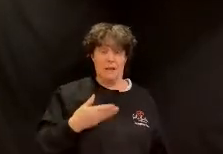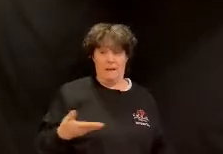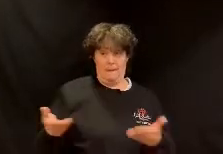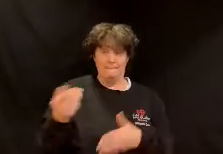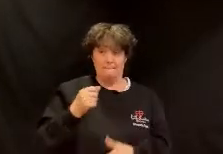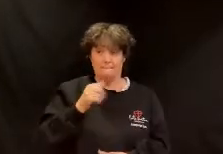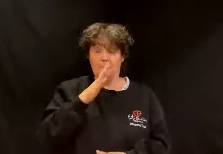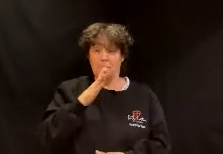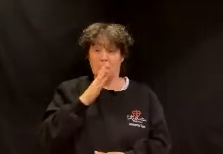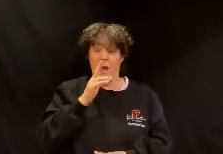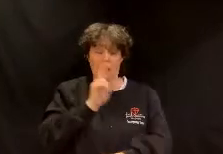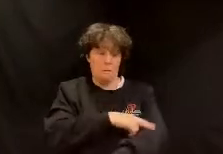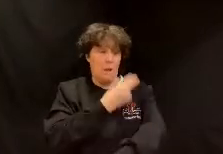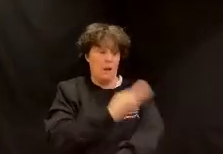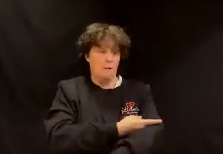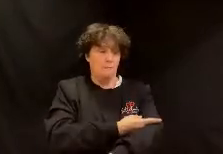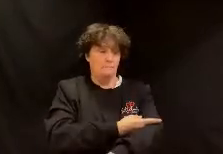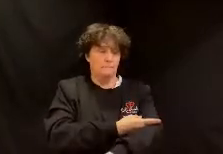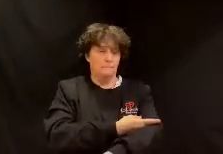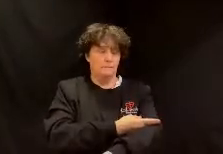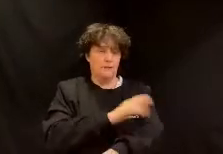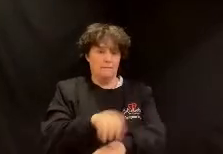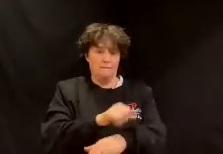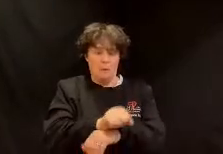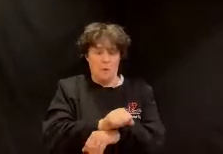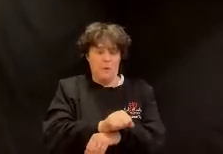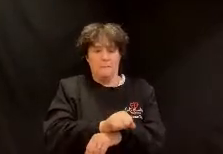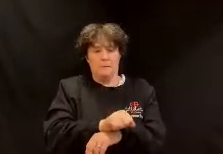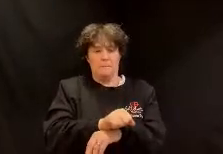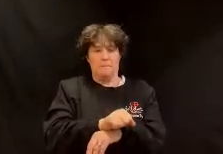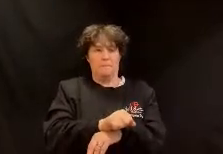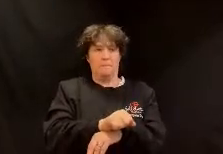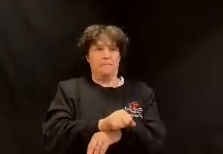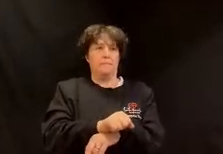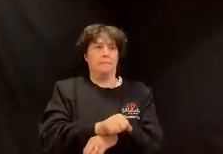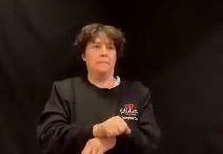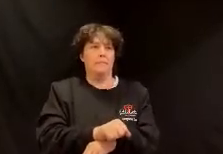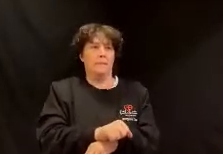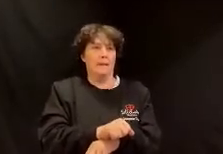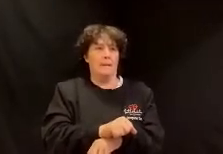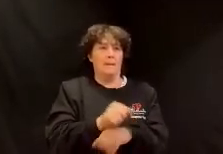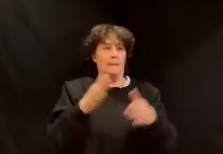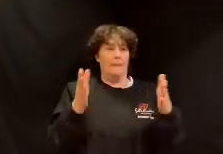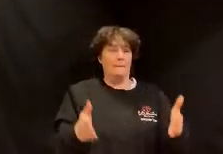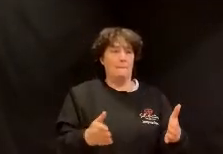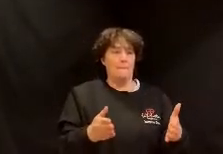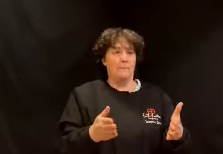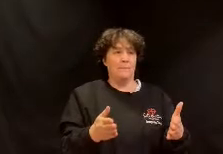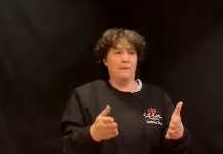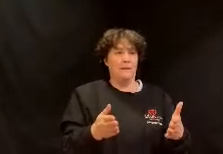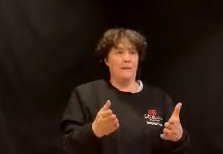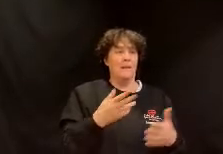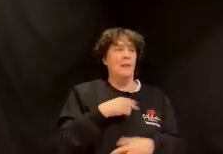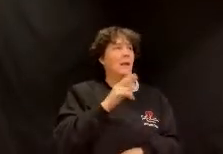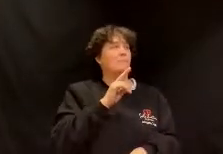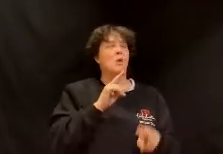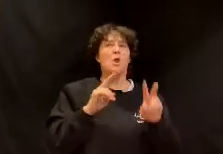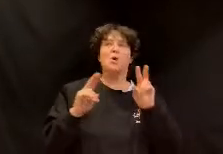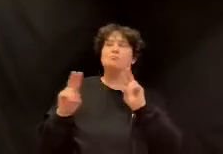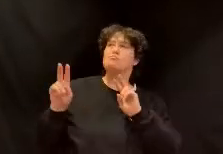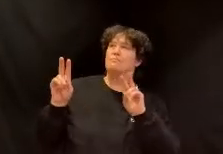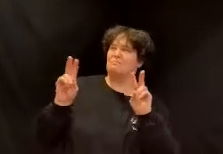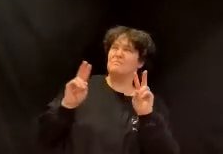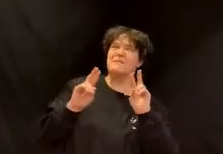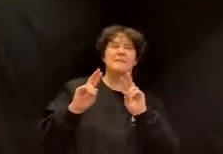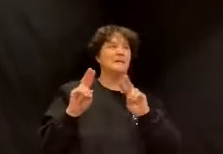for a follow-up appointment. And I was up there. You know, the person that's medical, I like that kind of stuff. And I'm looking around, sitting there looking